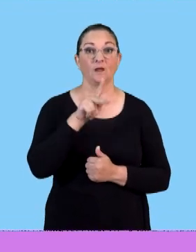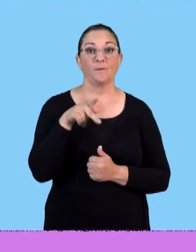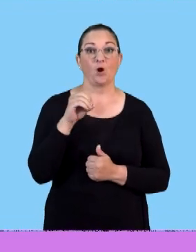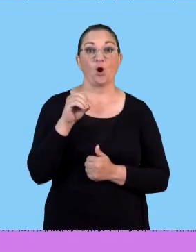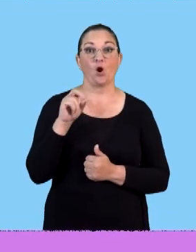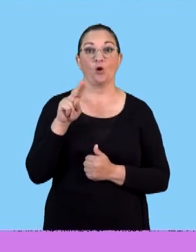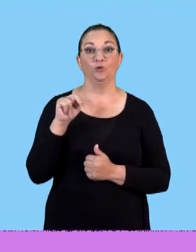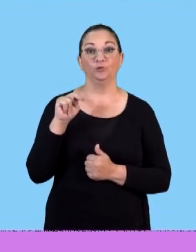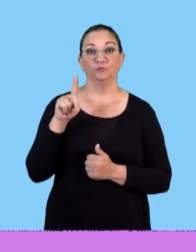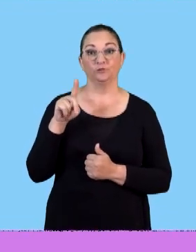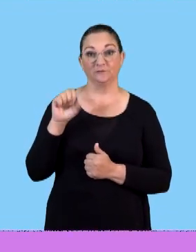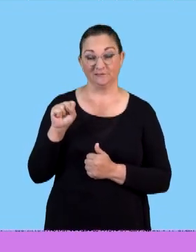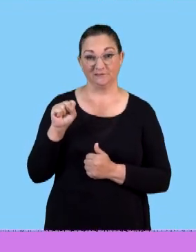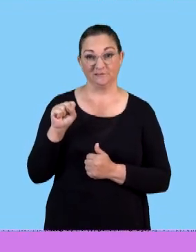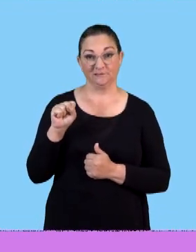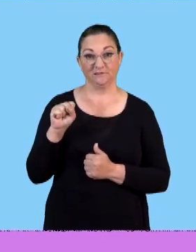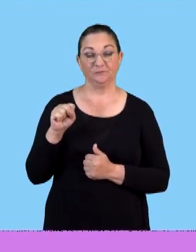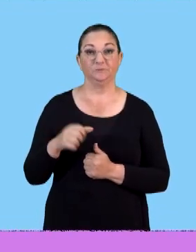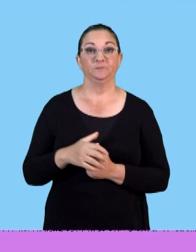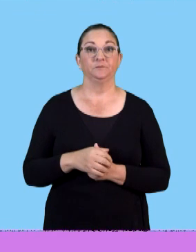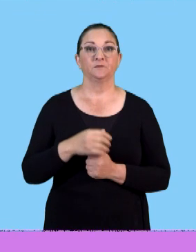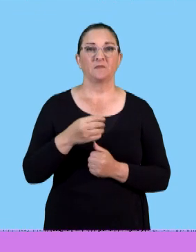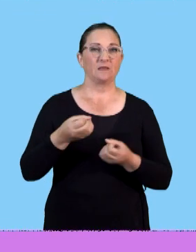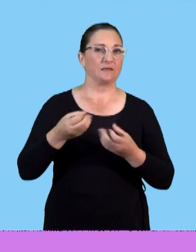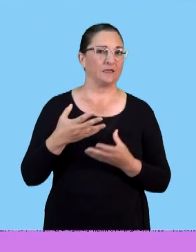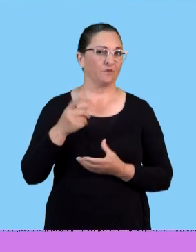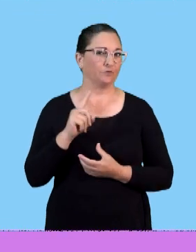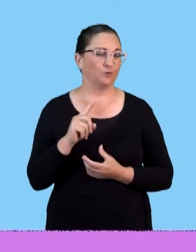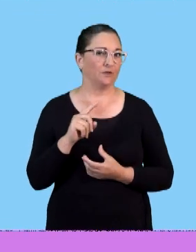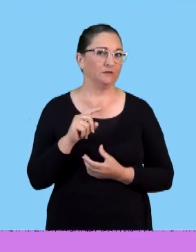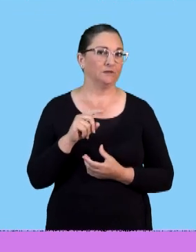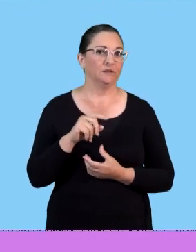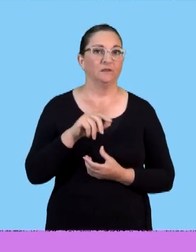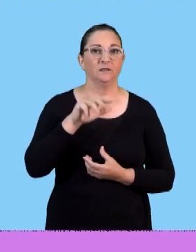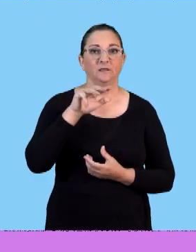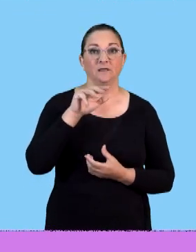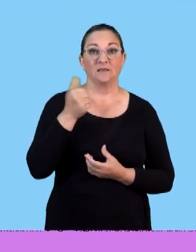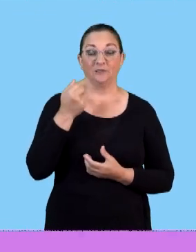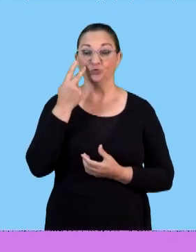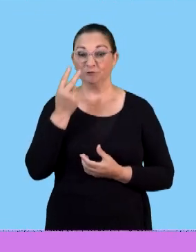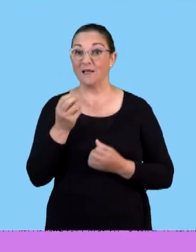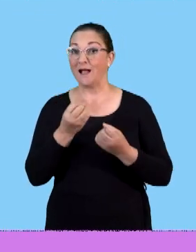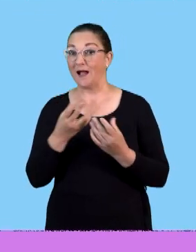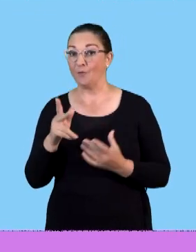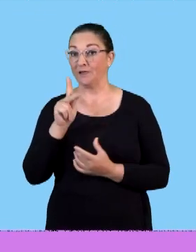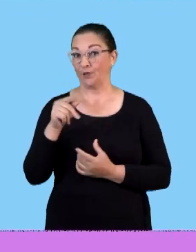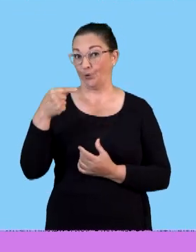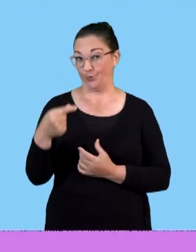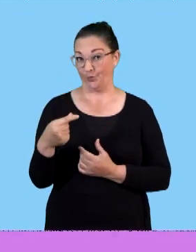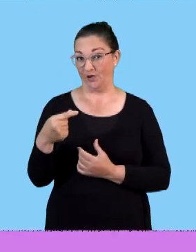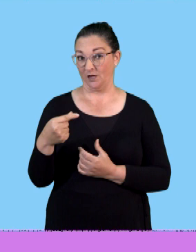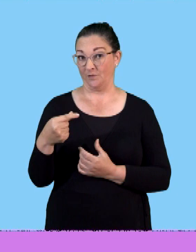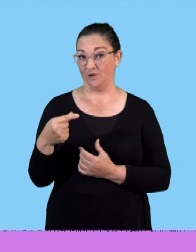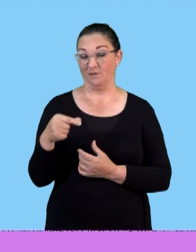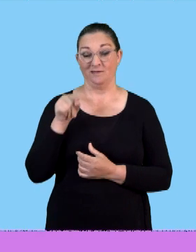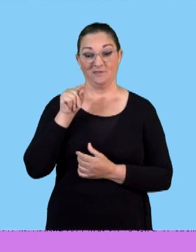us. So I'll start off by saying, how many kilograms will that be? Thereafter, I know that this is